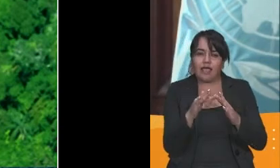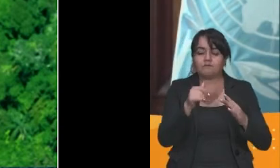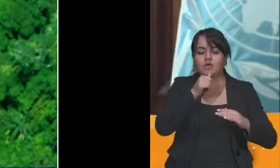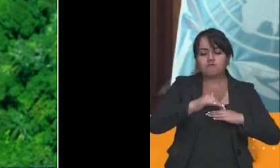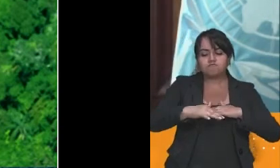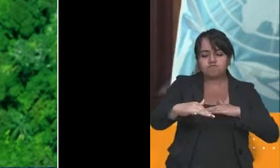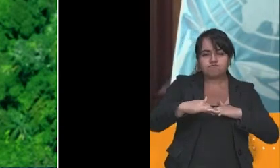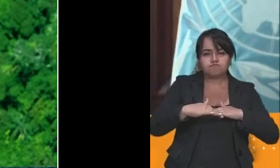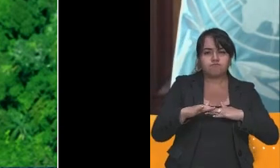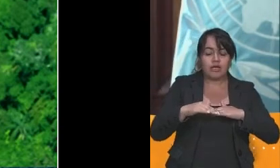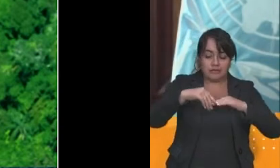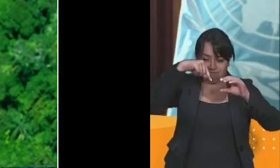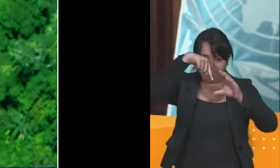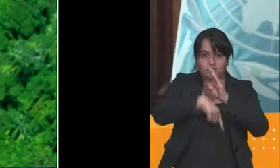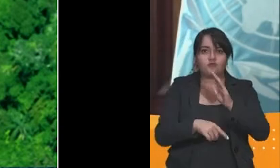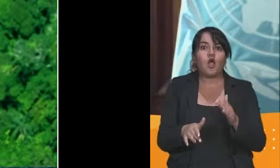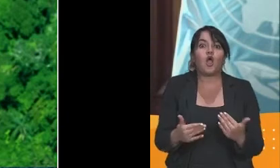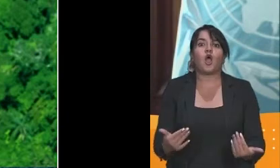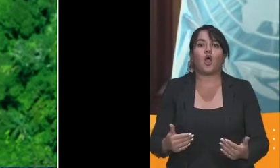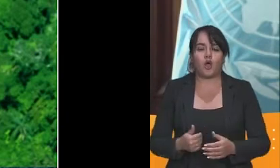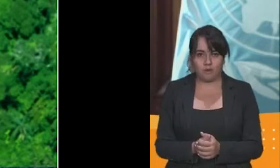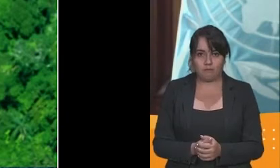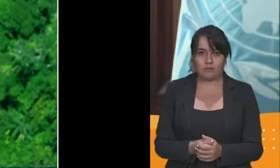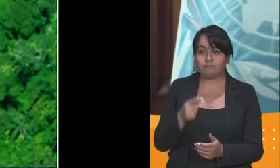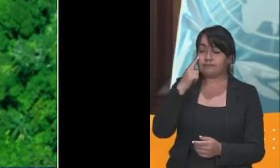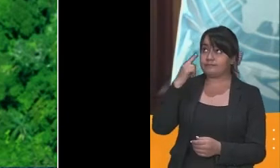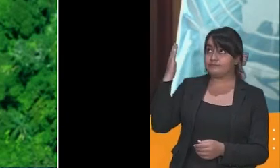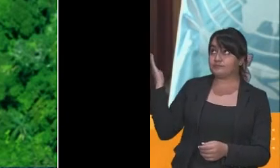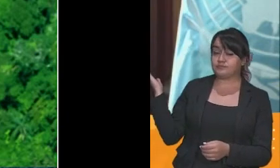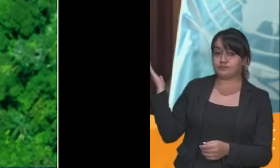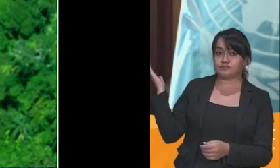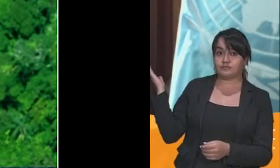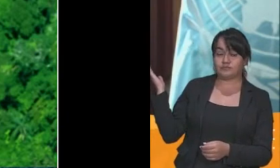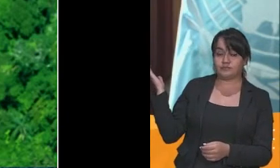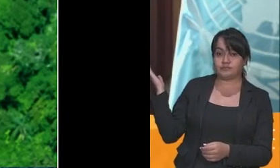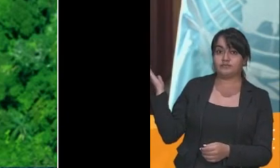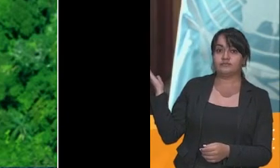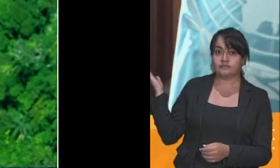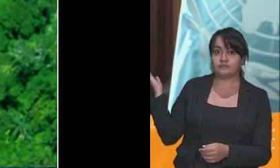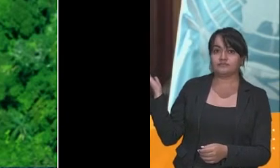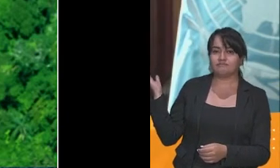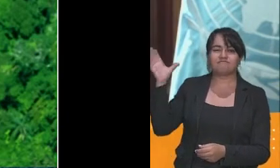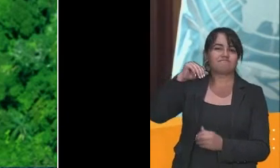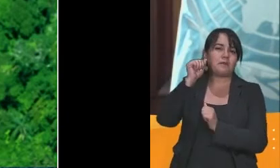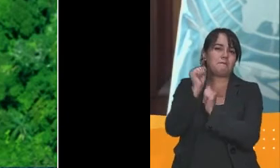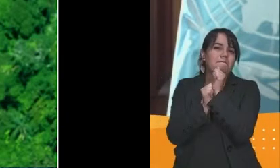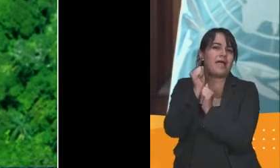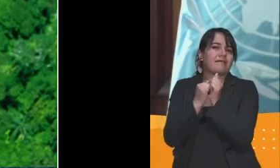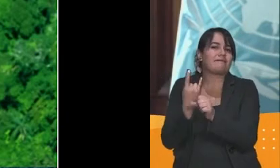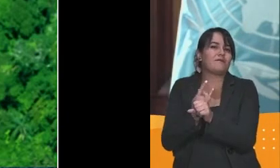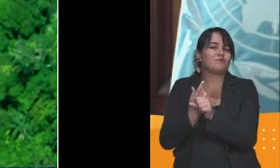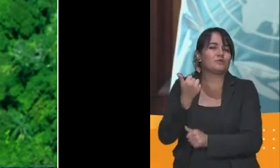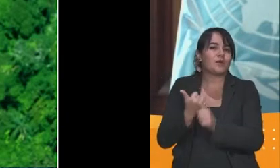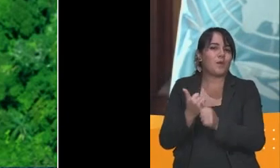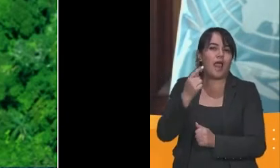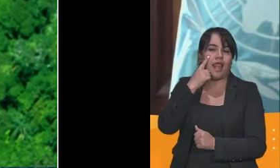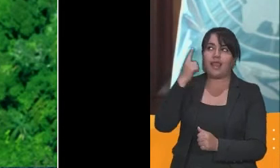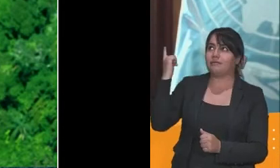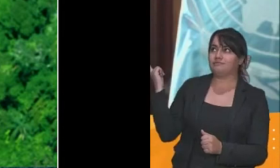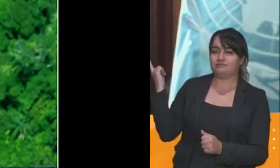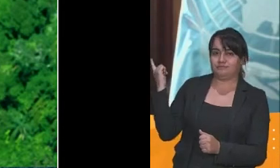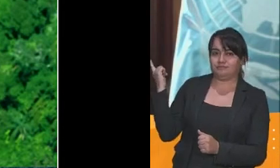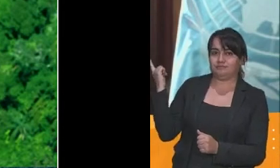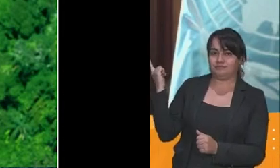to see beyond what we can see on a normal basis. So in the screen we're seeing the type of machinery that we are